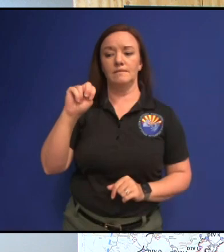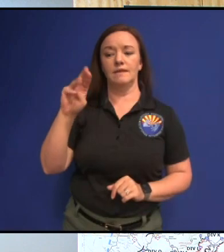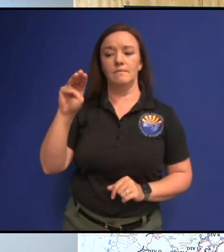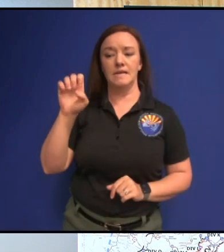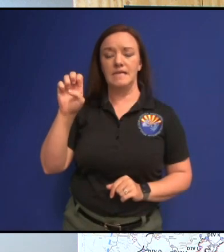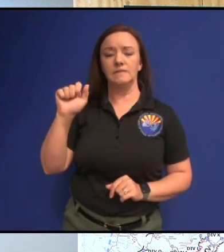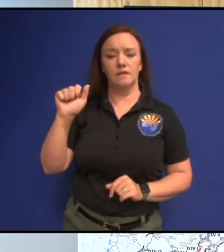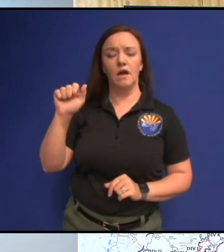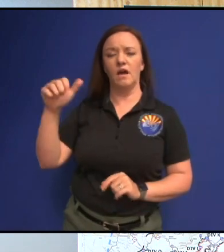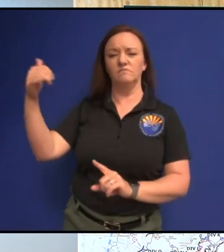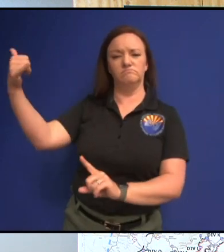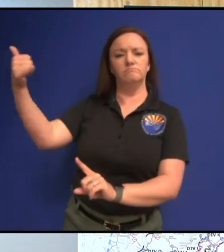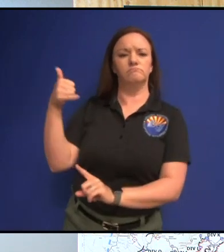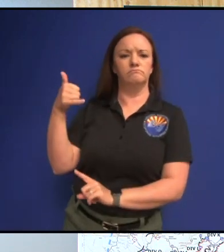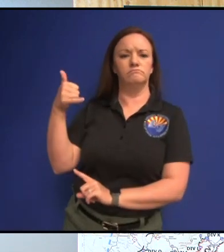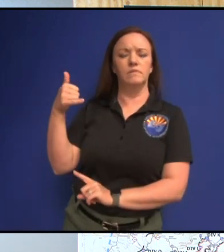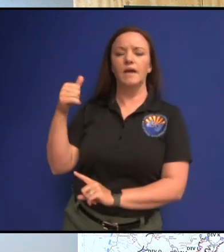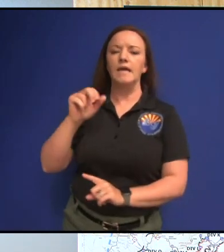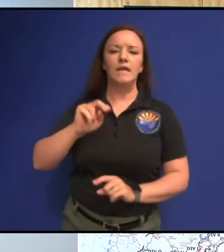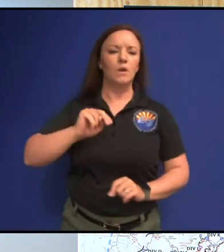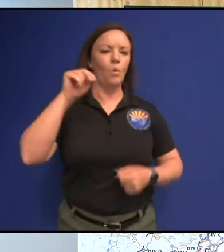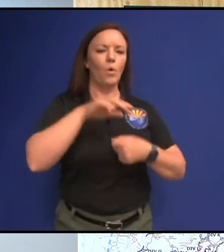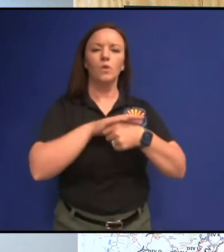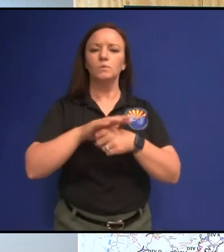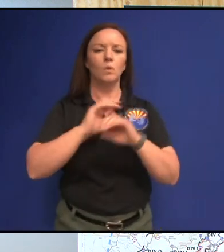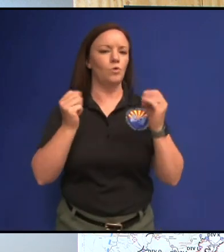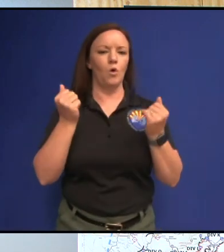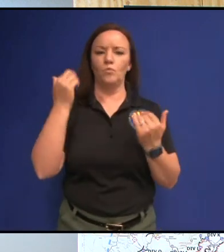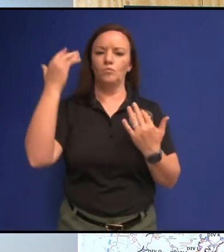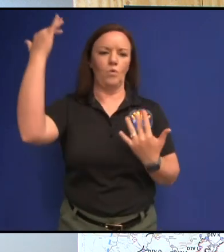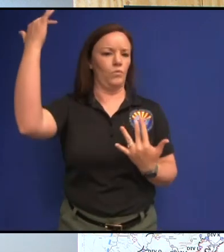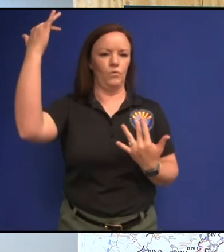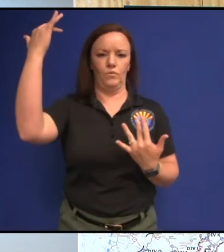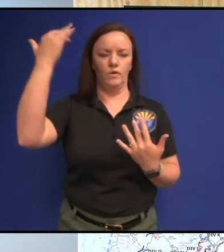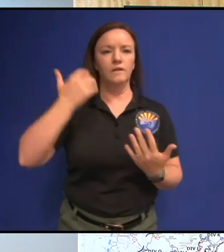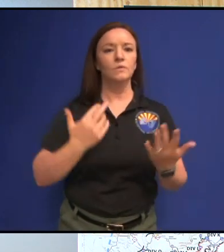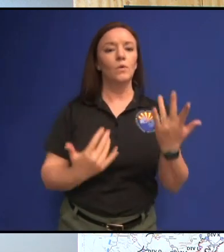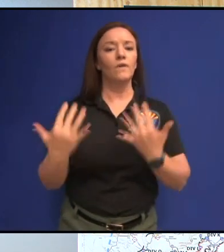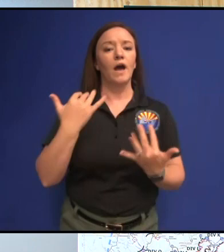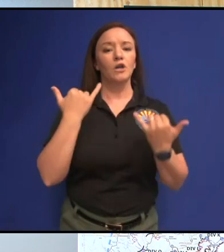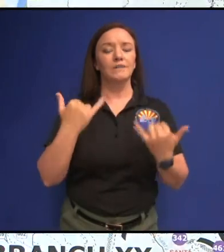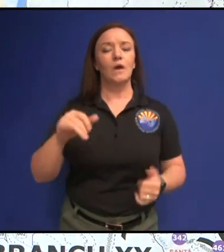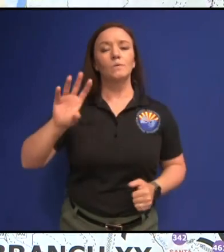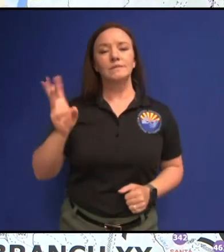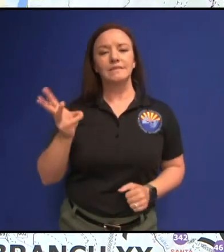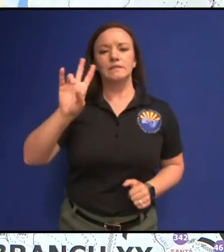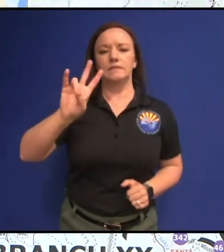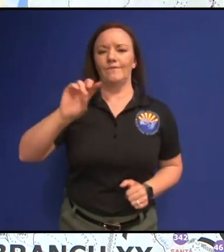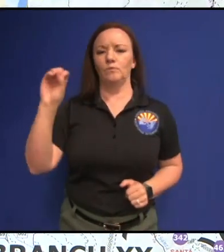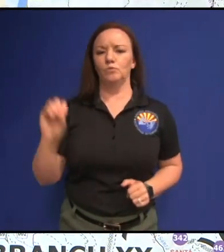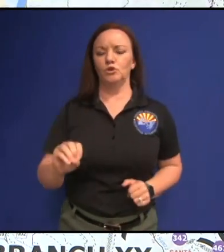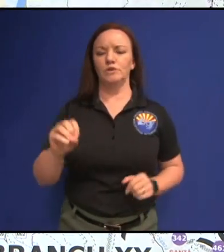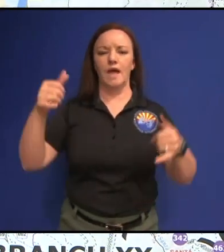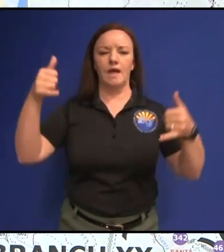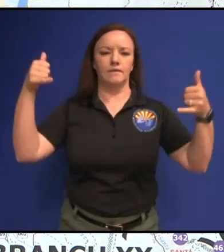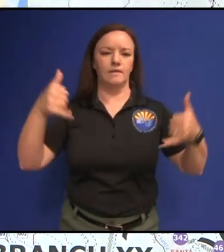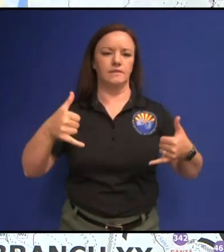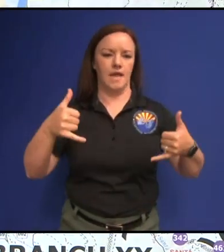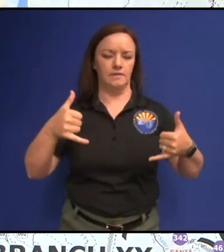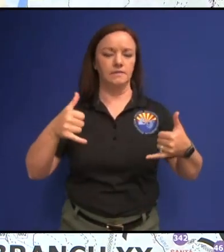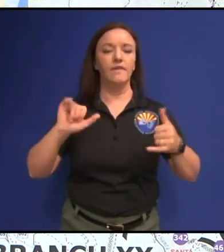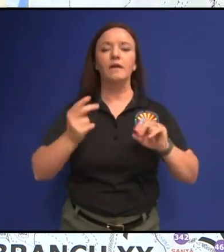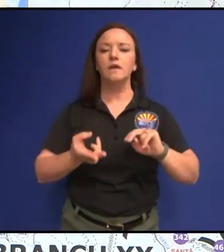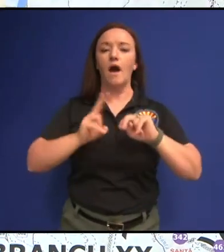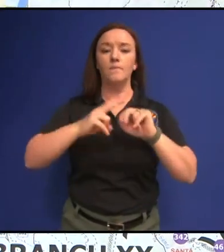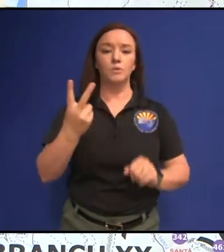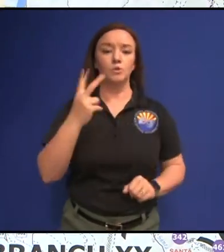growth in the northern zone at all. So the fire is now 67% contained. That's up 2%. As a